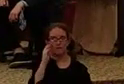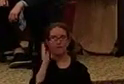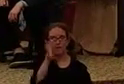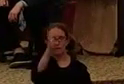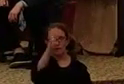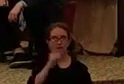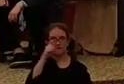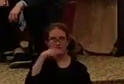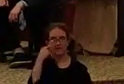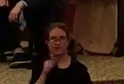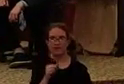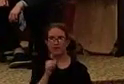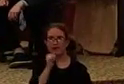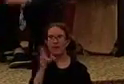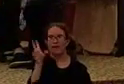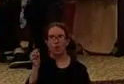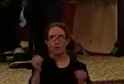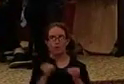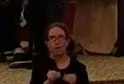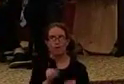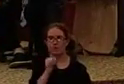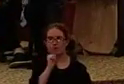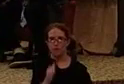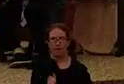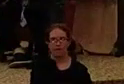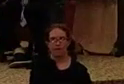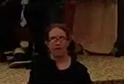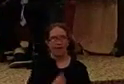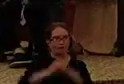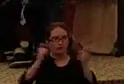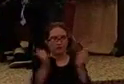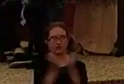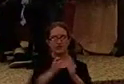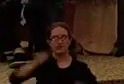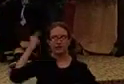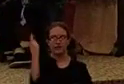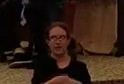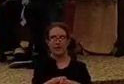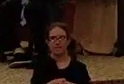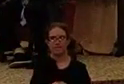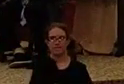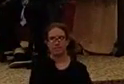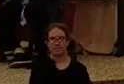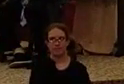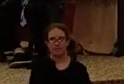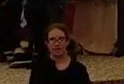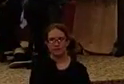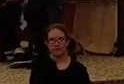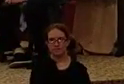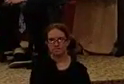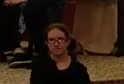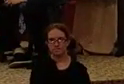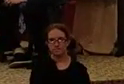God said, not anymore. You're not. I'm changing your name. Hallelujah.